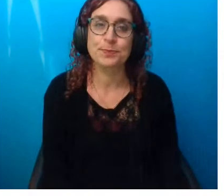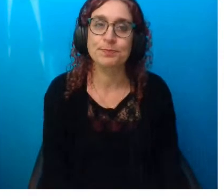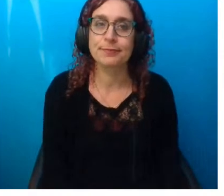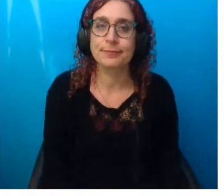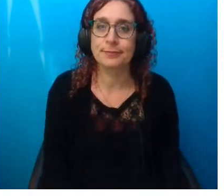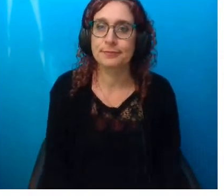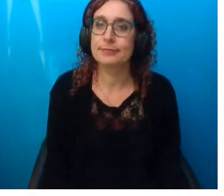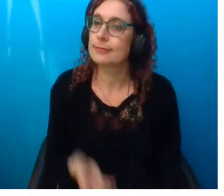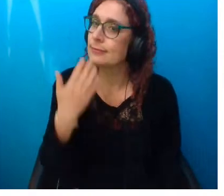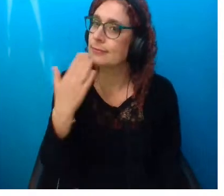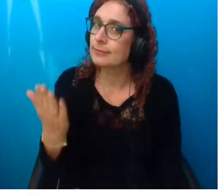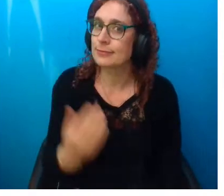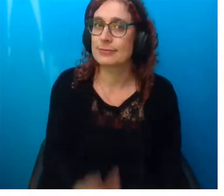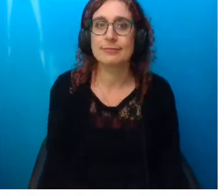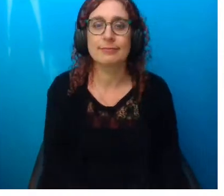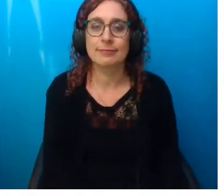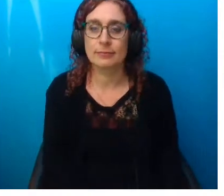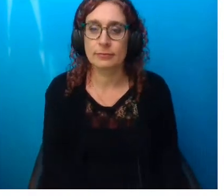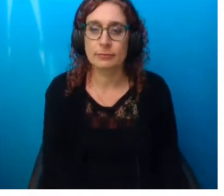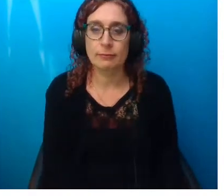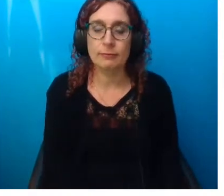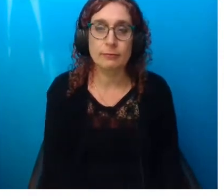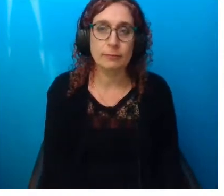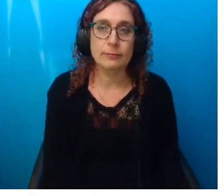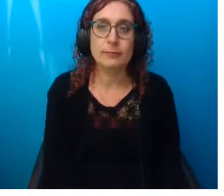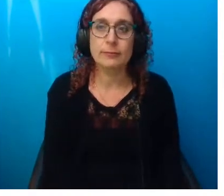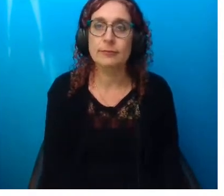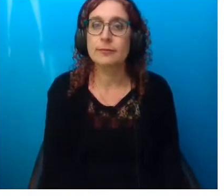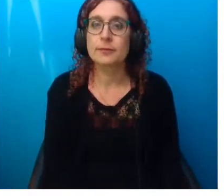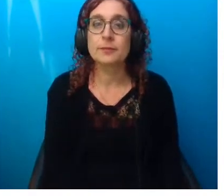Thank you. So we've got more questions here.